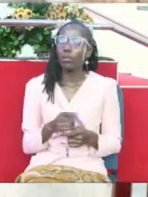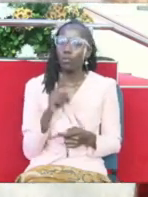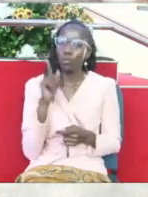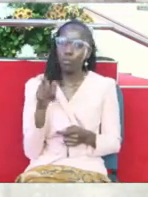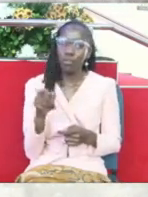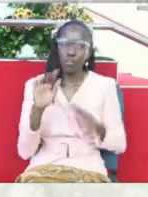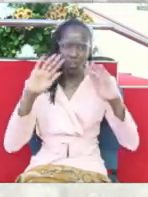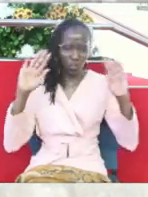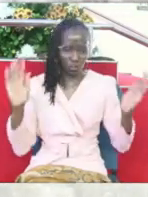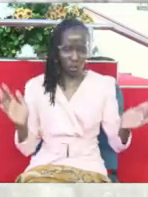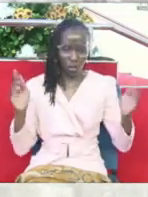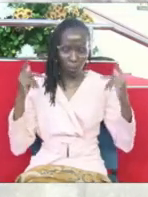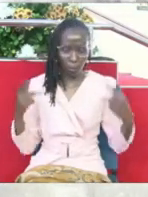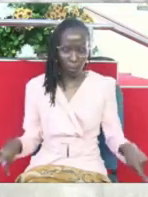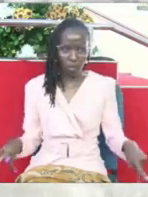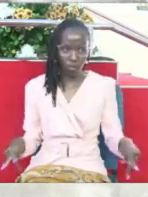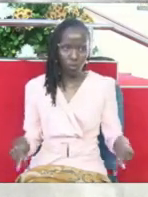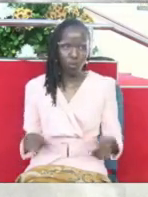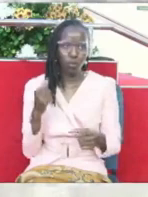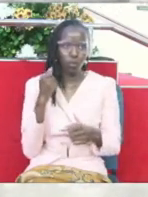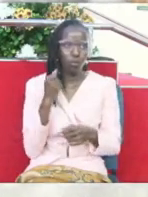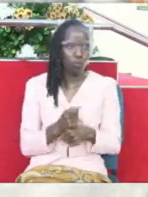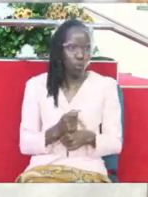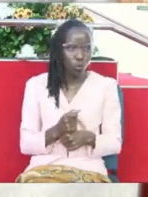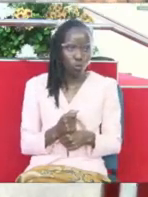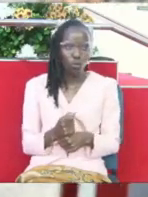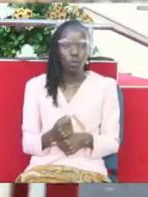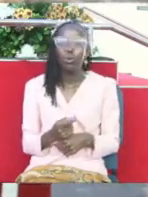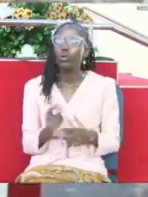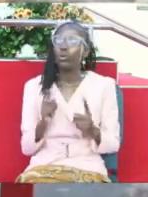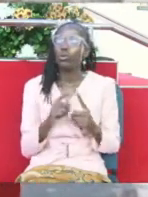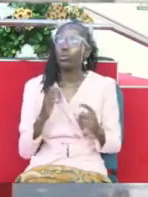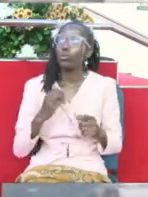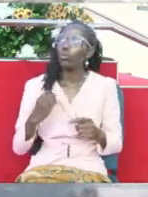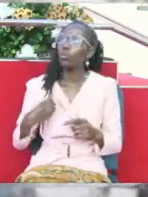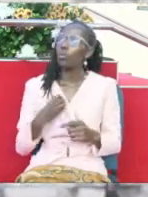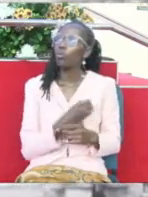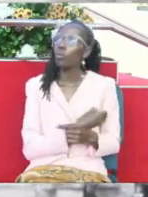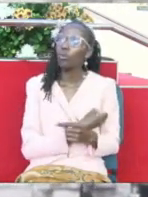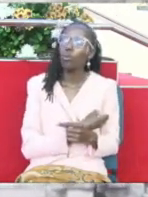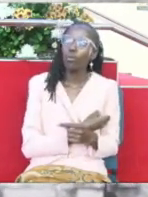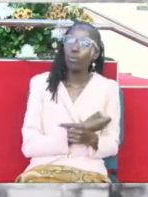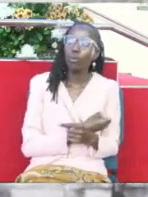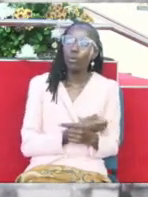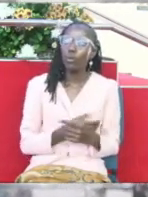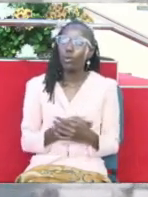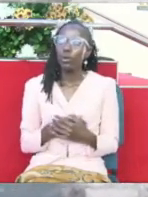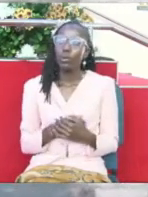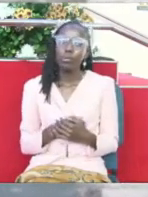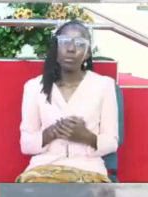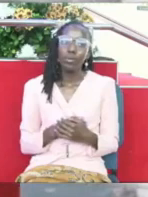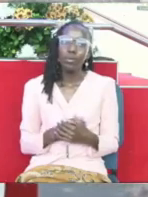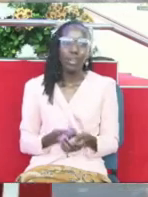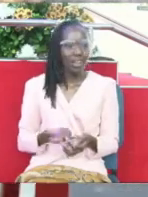boy. Na kumbuka wakati ule ana miaka 17 pekee. He is asking grown men, anauliza wanaume ambao wamekamaa, what will